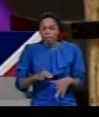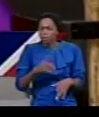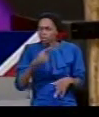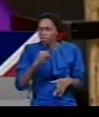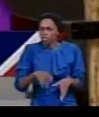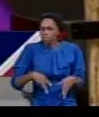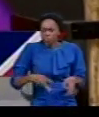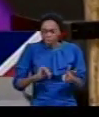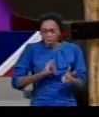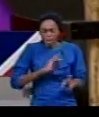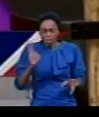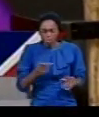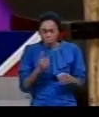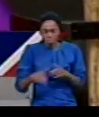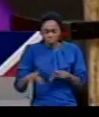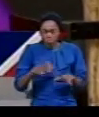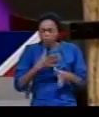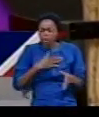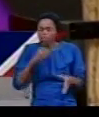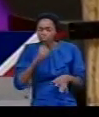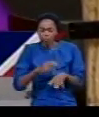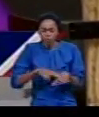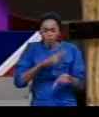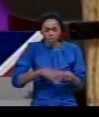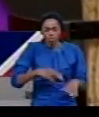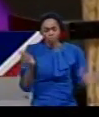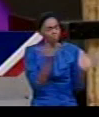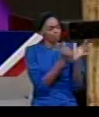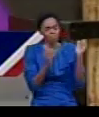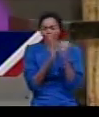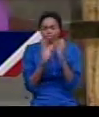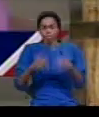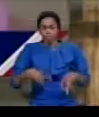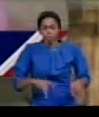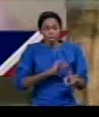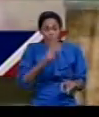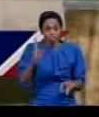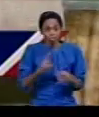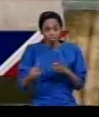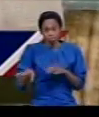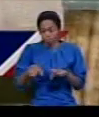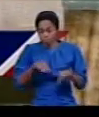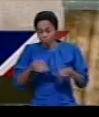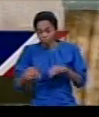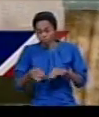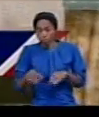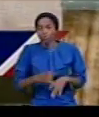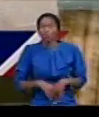to act, crucified, and the way I used to behave, crucified, and then